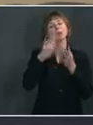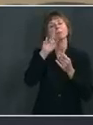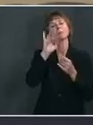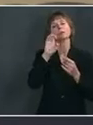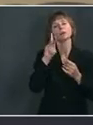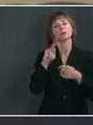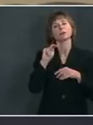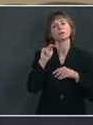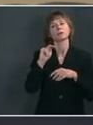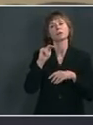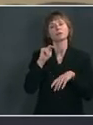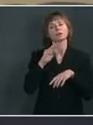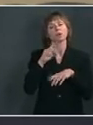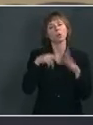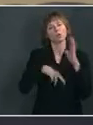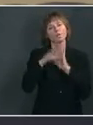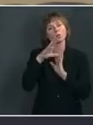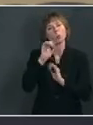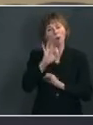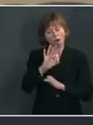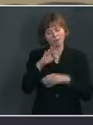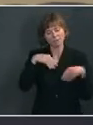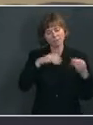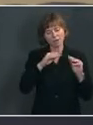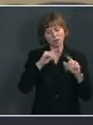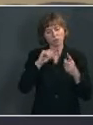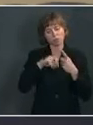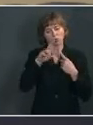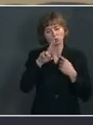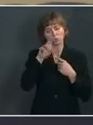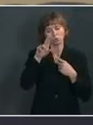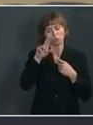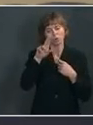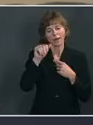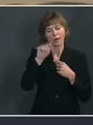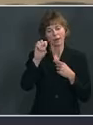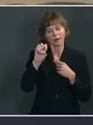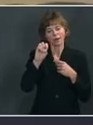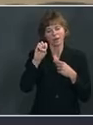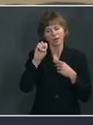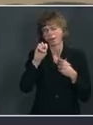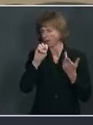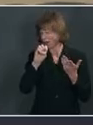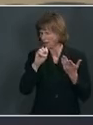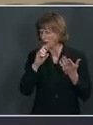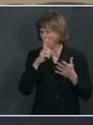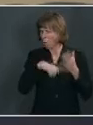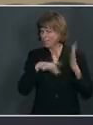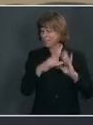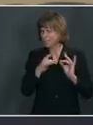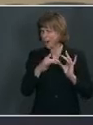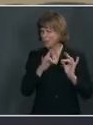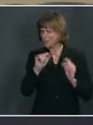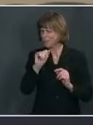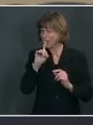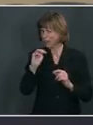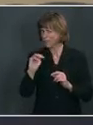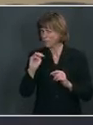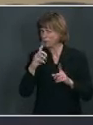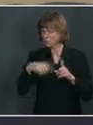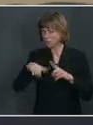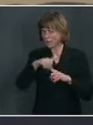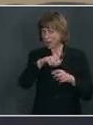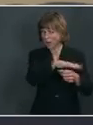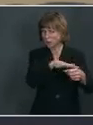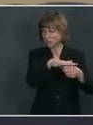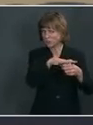of F-35s to the United Arab Emirates mm-hmm. and also missiles to the Saudis. What is the message of the administration to the region